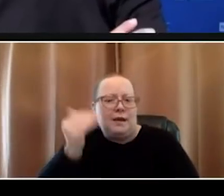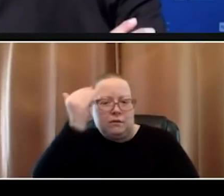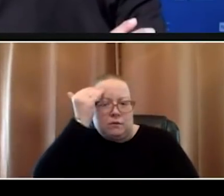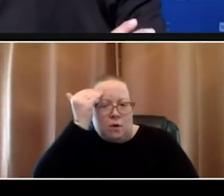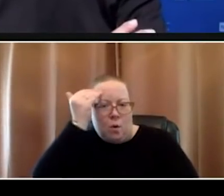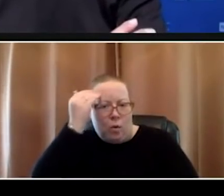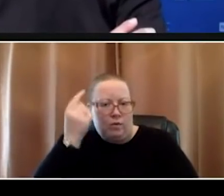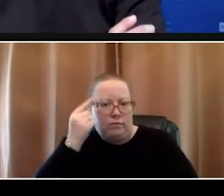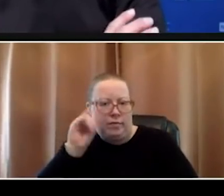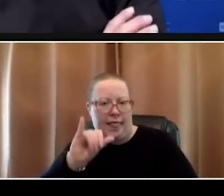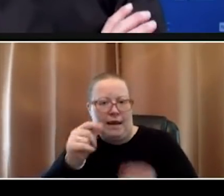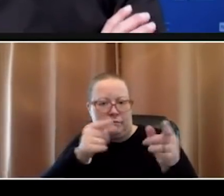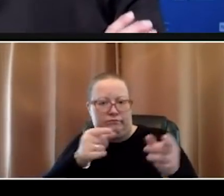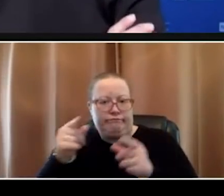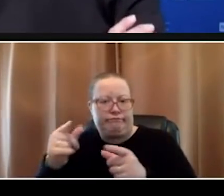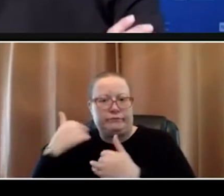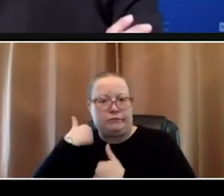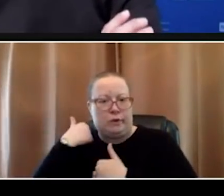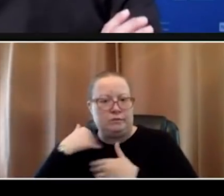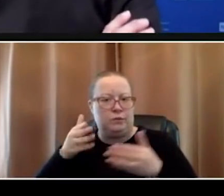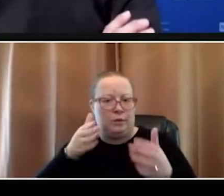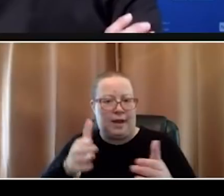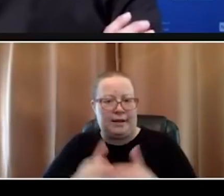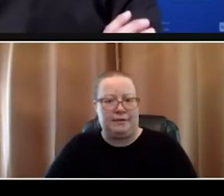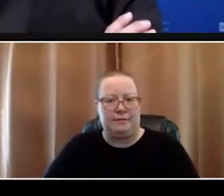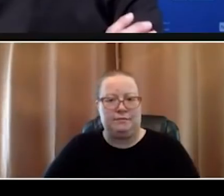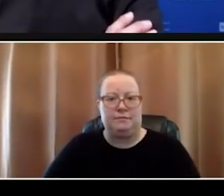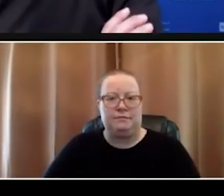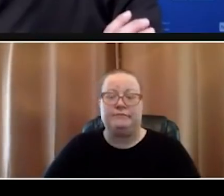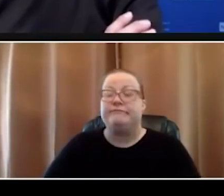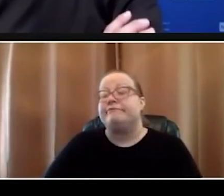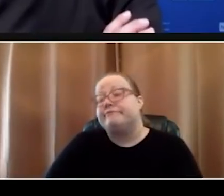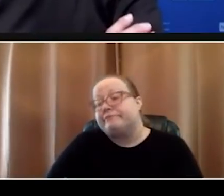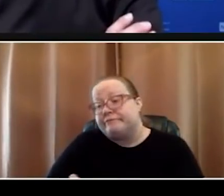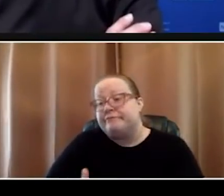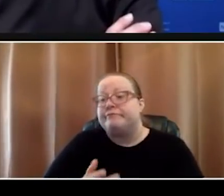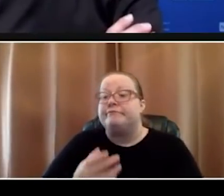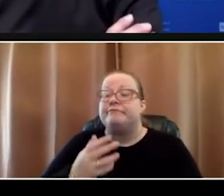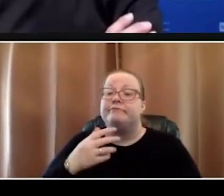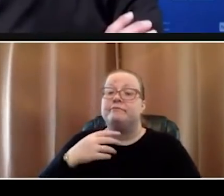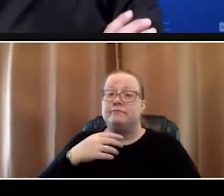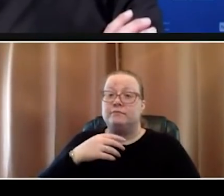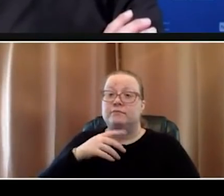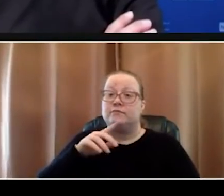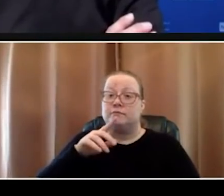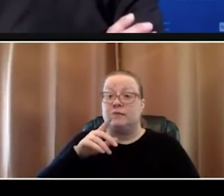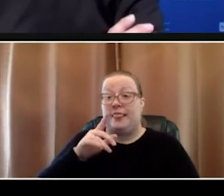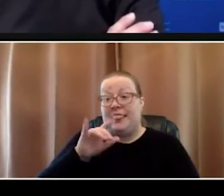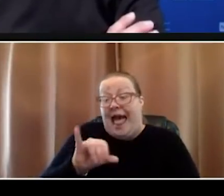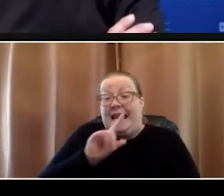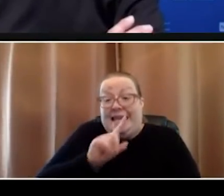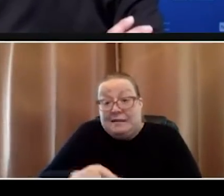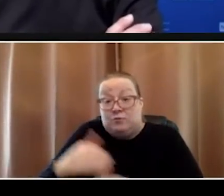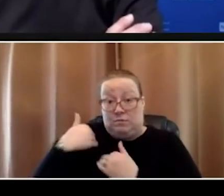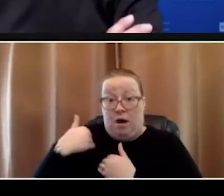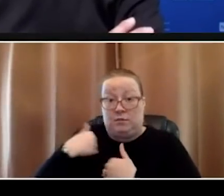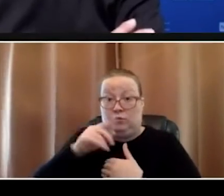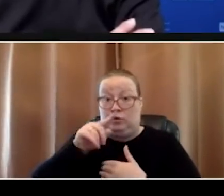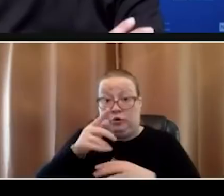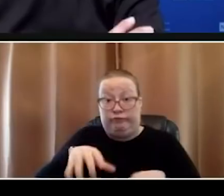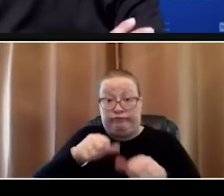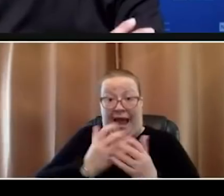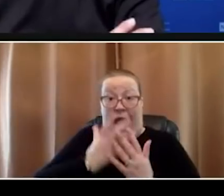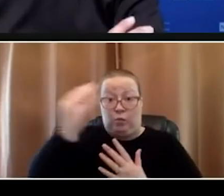happen in a responsible way? Well, it is being responsible just by doing it outdoors. Outdoors are much,